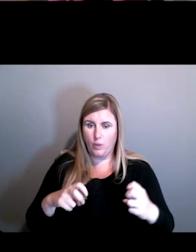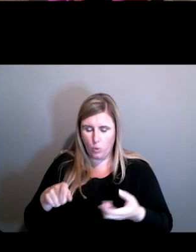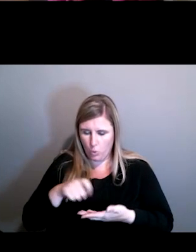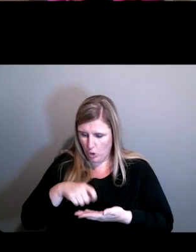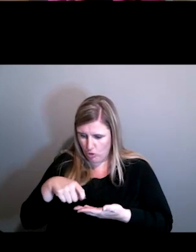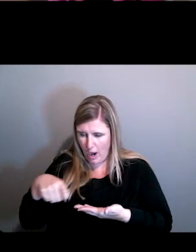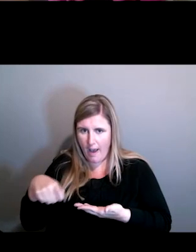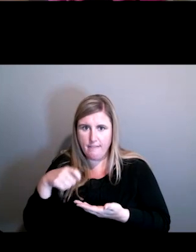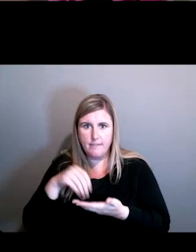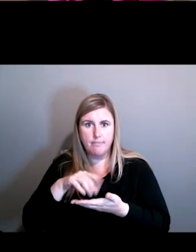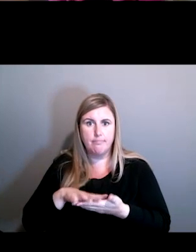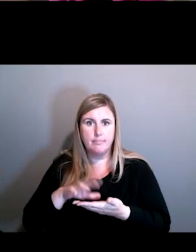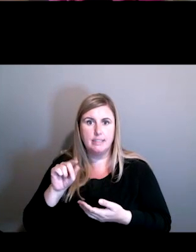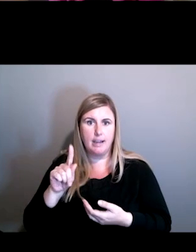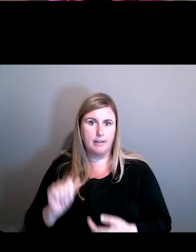your data.